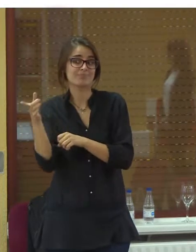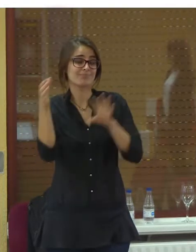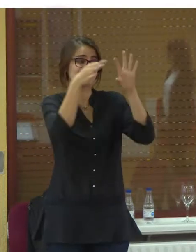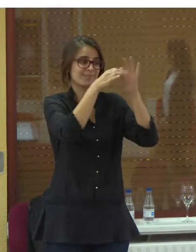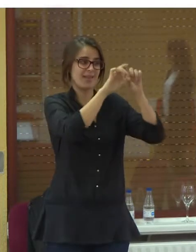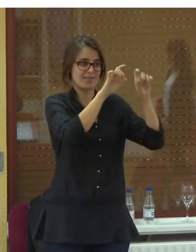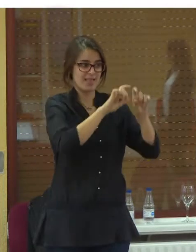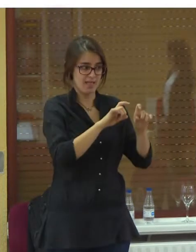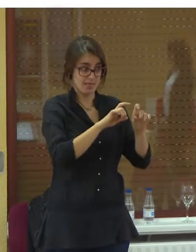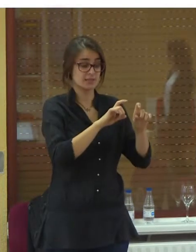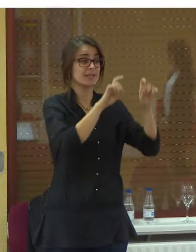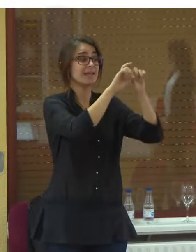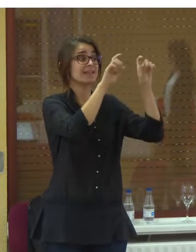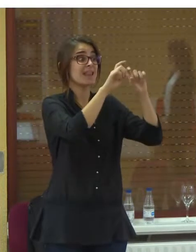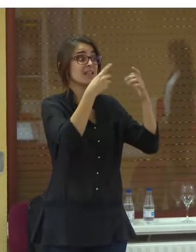professionals.